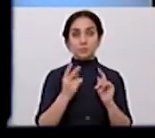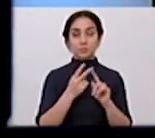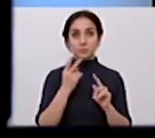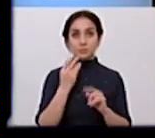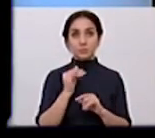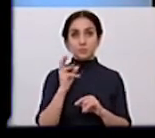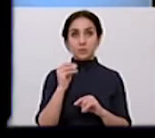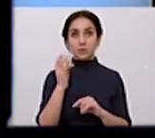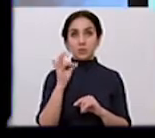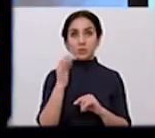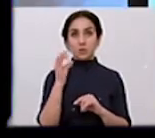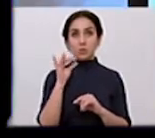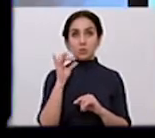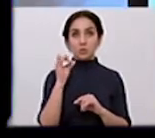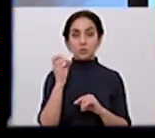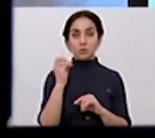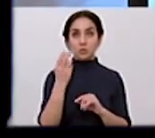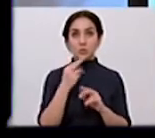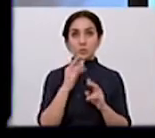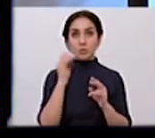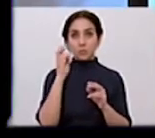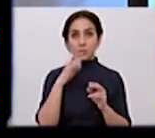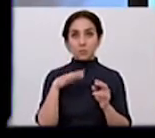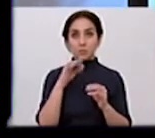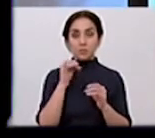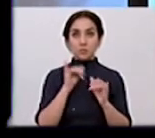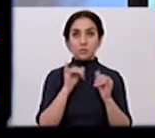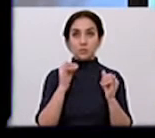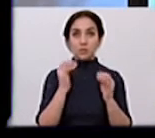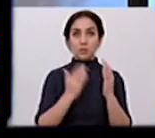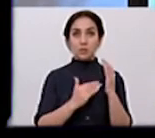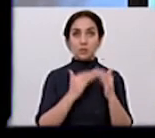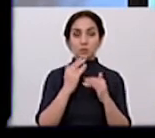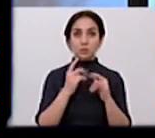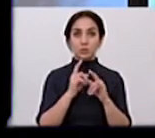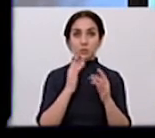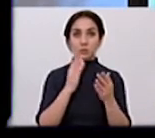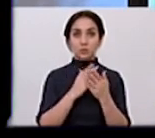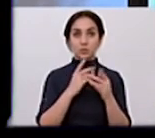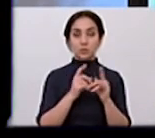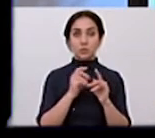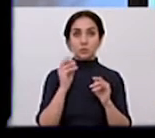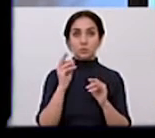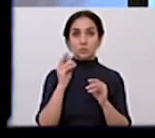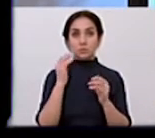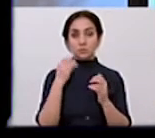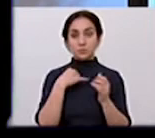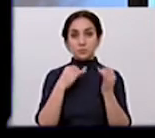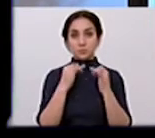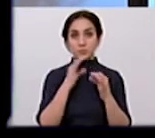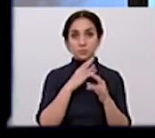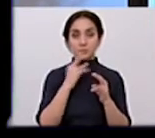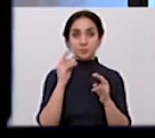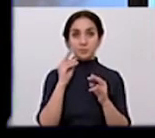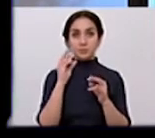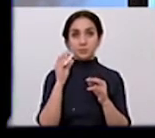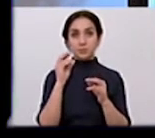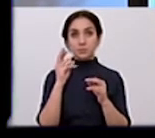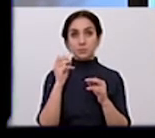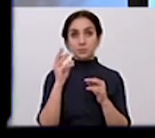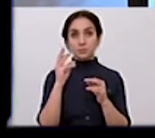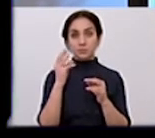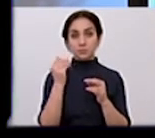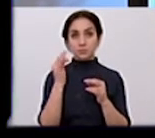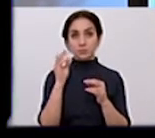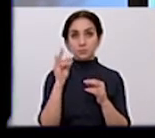savol: Sharqiy Osiyo mamlakatlari rivojlanishining qanday darajasida turibdi? Demak, Sharqiy Osiyo mamlakatlari haqida biz gaplashdik. Sharqiy Osiyo mamlakatlarida